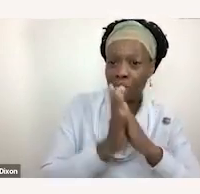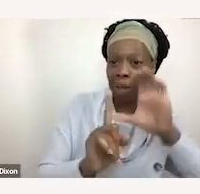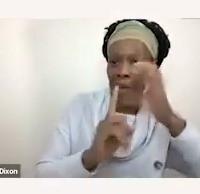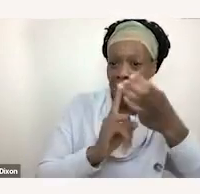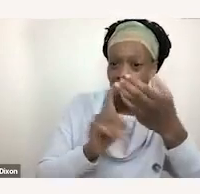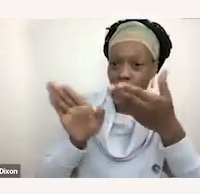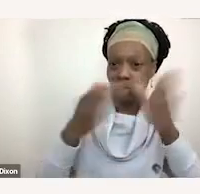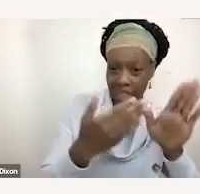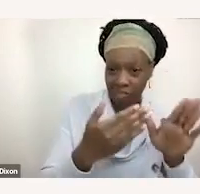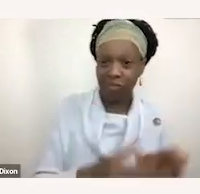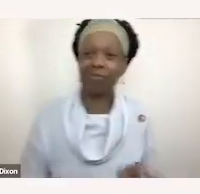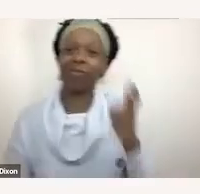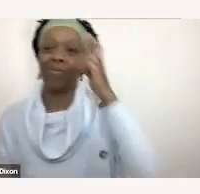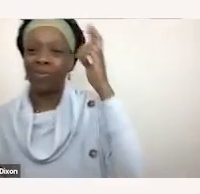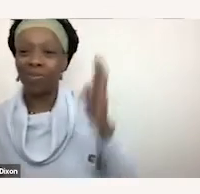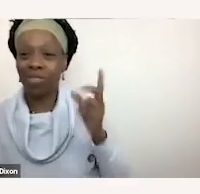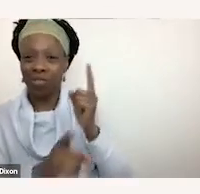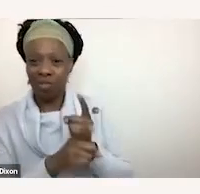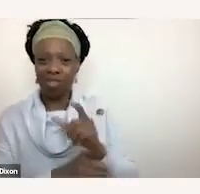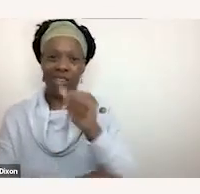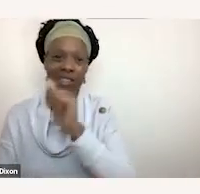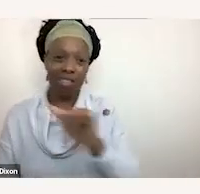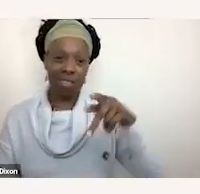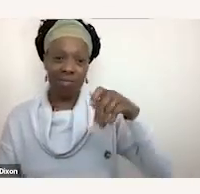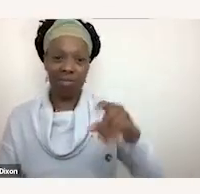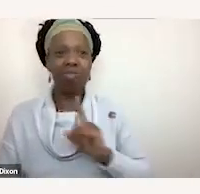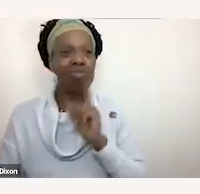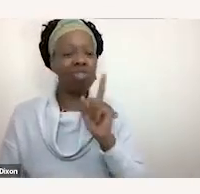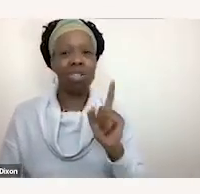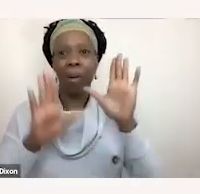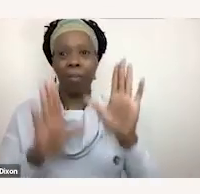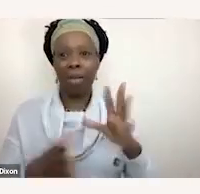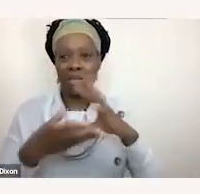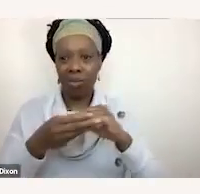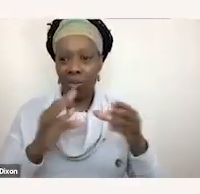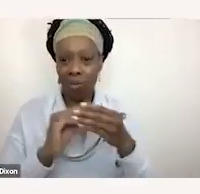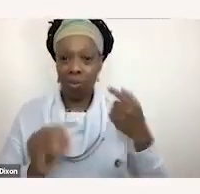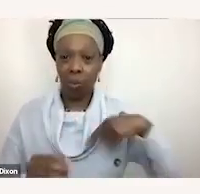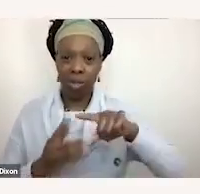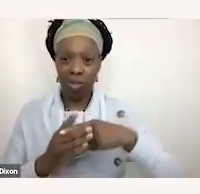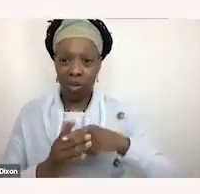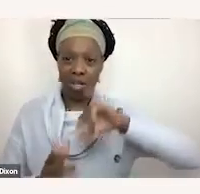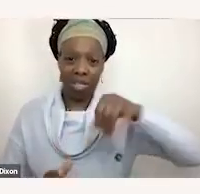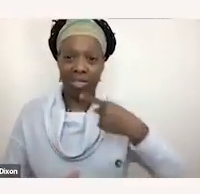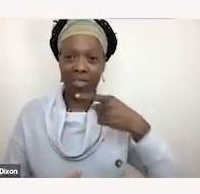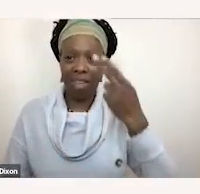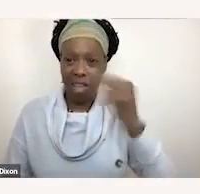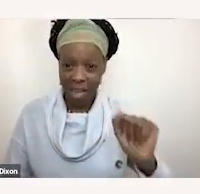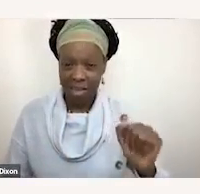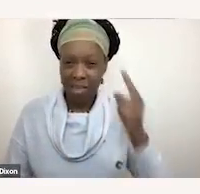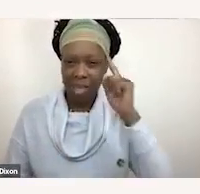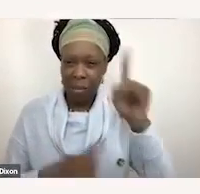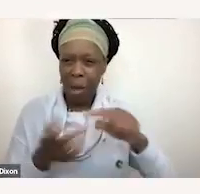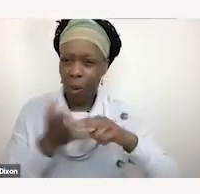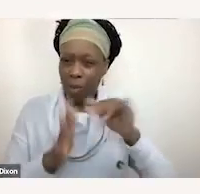Yeah, so, you know, really, Ali Pond's such a phenomenal story. So we started Just Say Hi. So when we think about what Just Say Hi is,